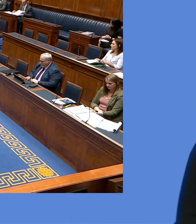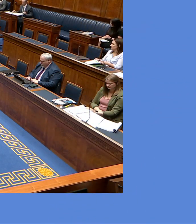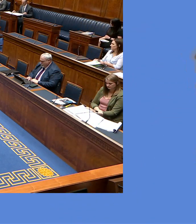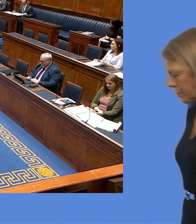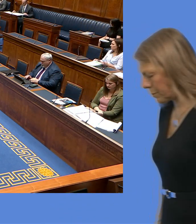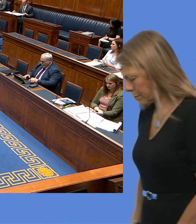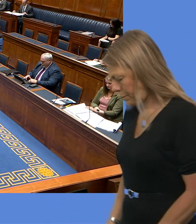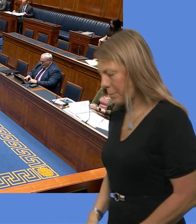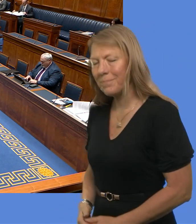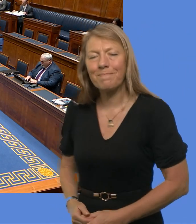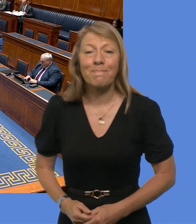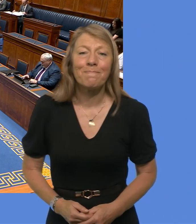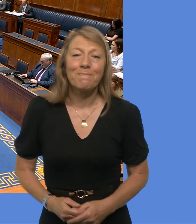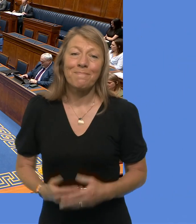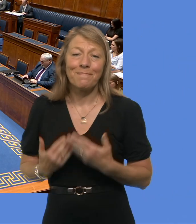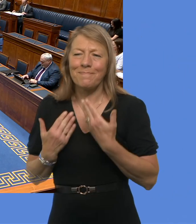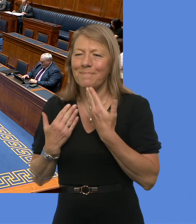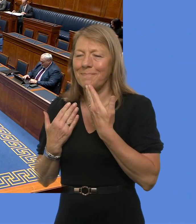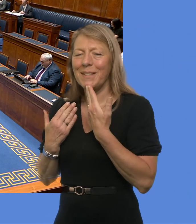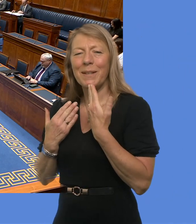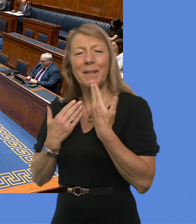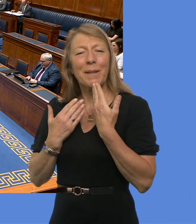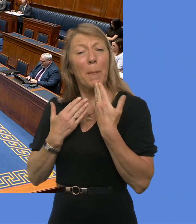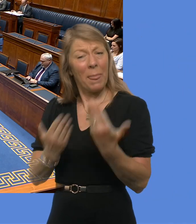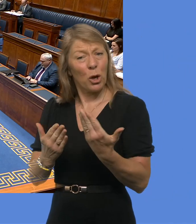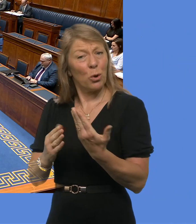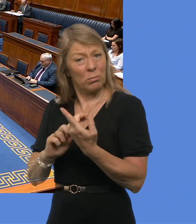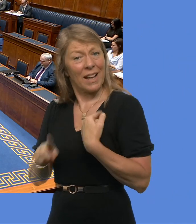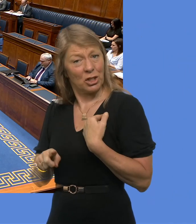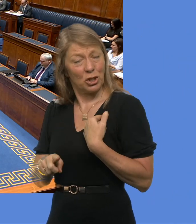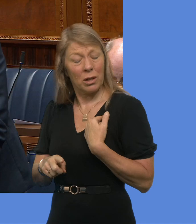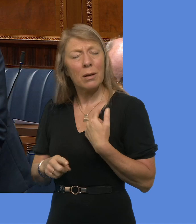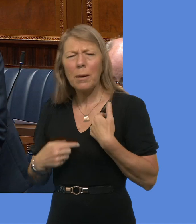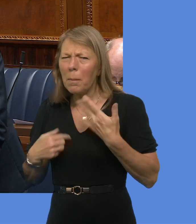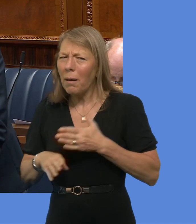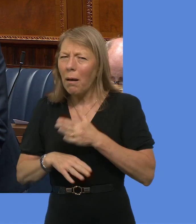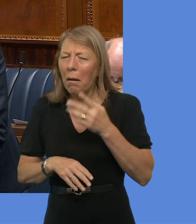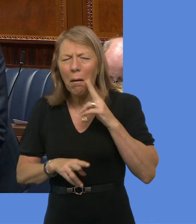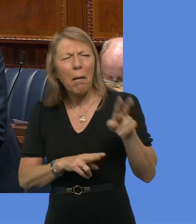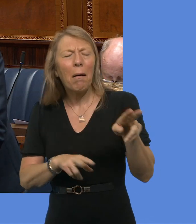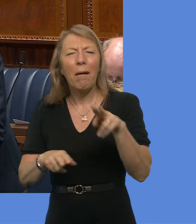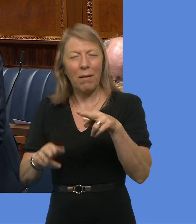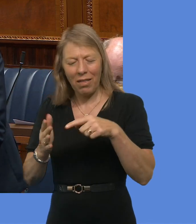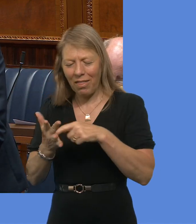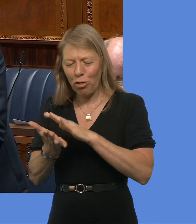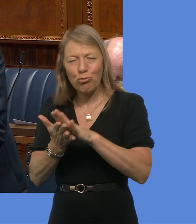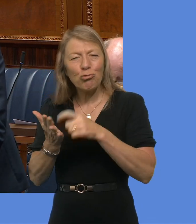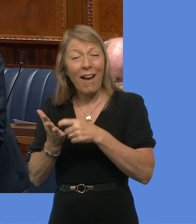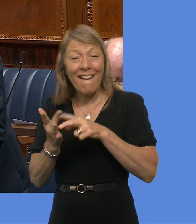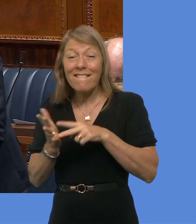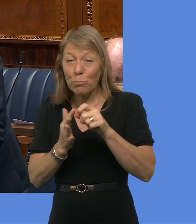Deputy First Minister for her answer. And having visited the Thrive project recently, I would highlight it as an exemplar of good practice